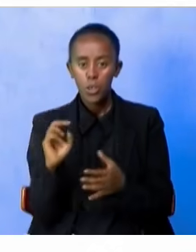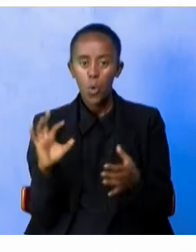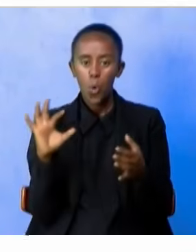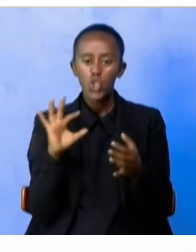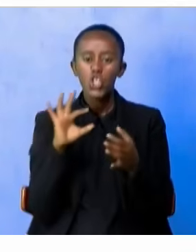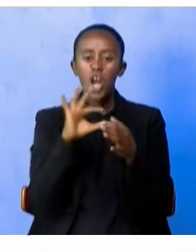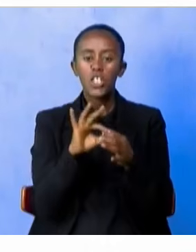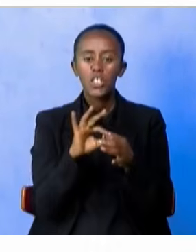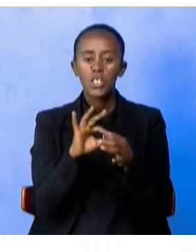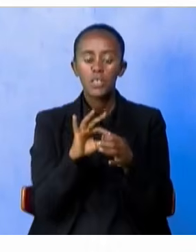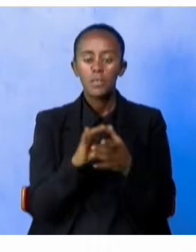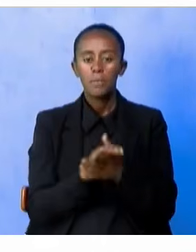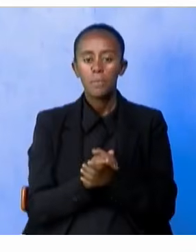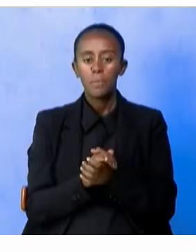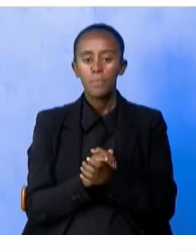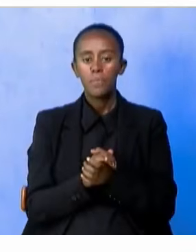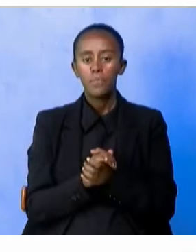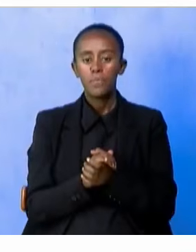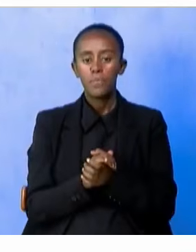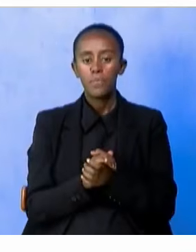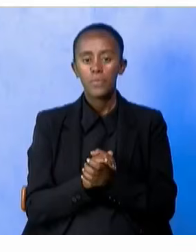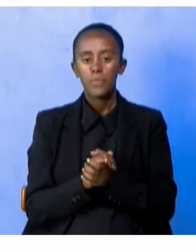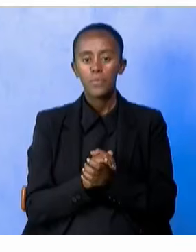these are